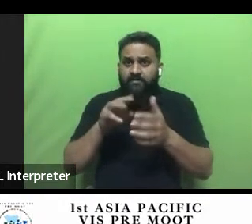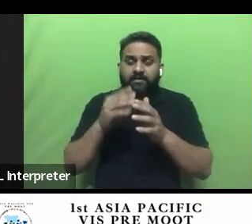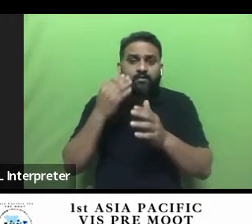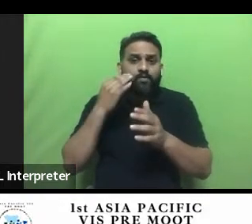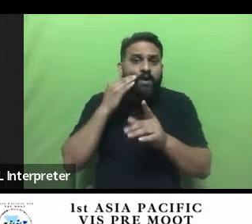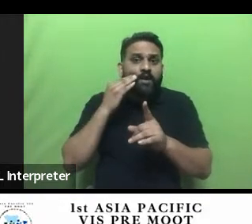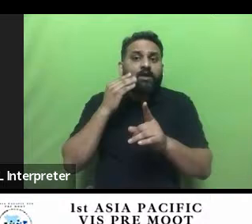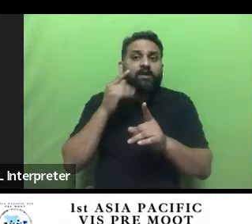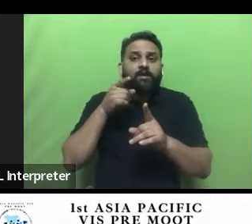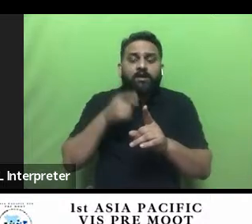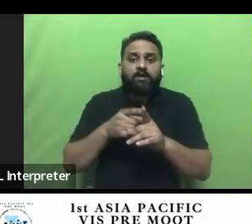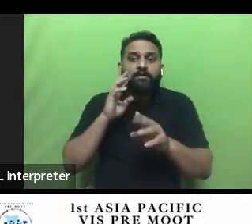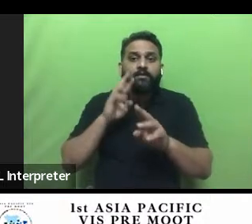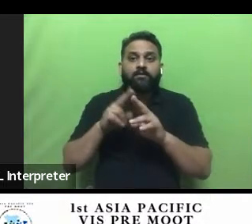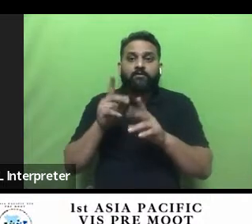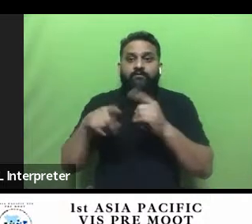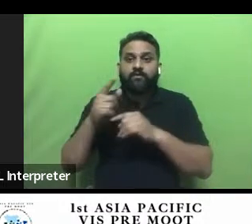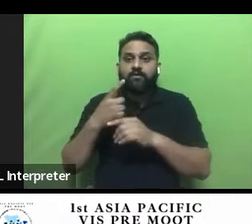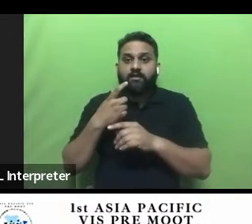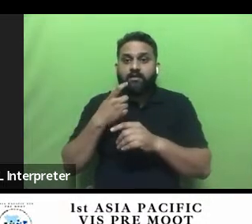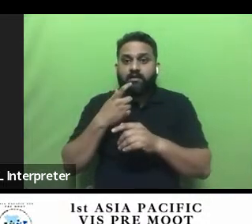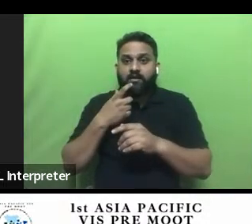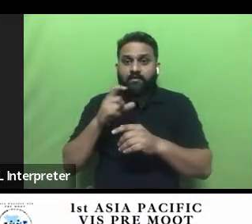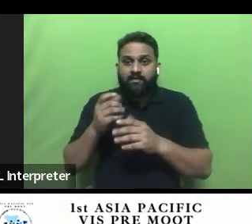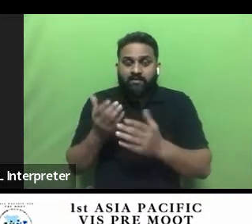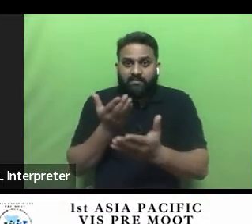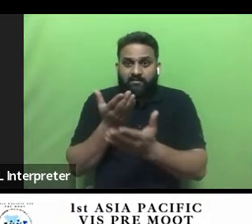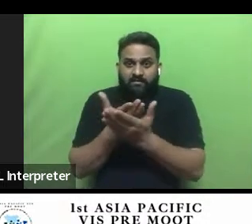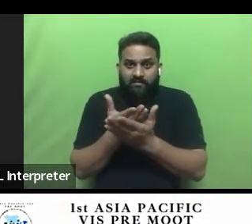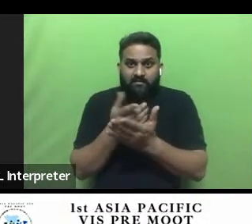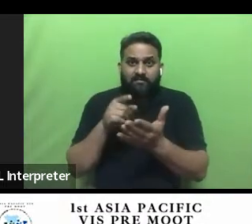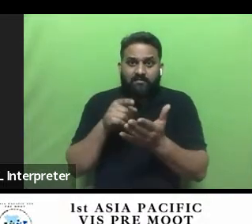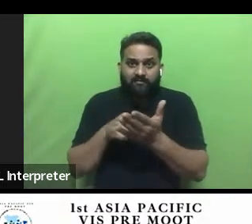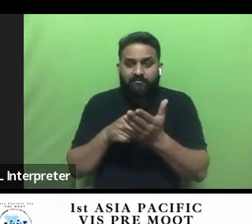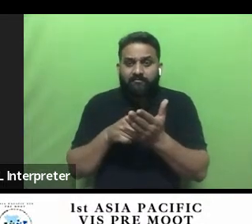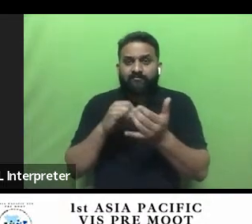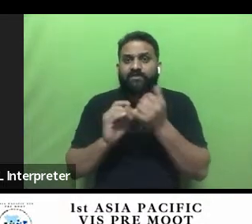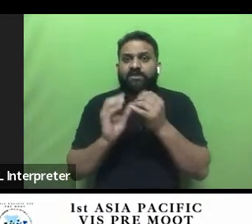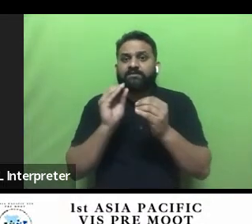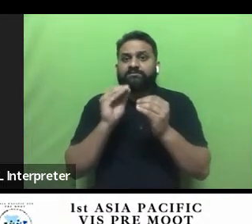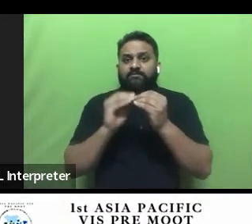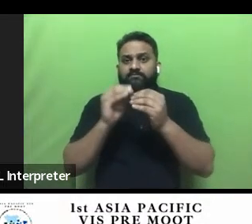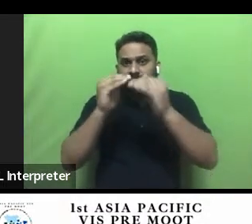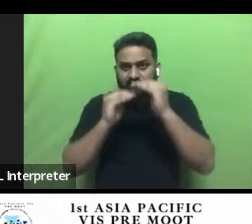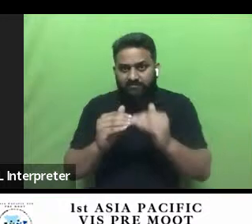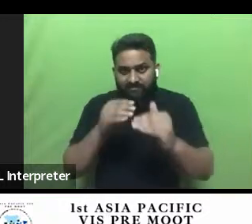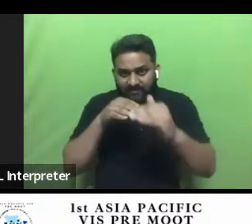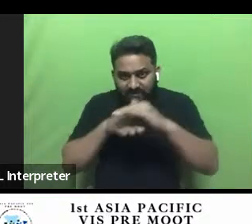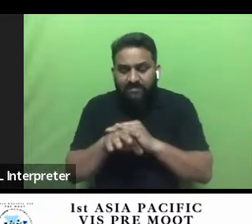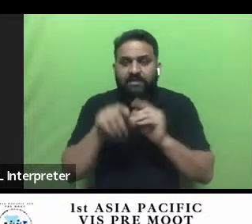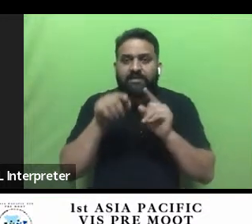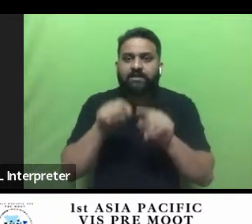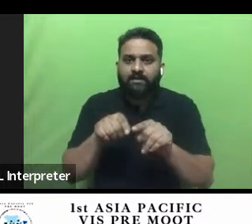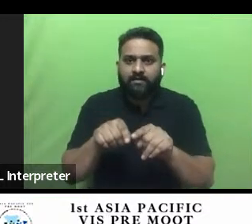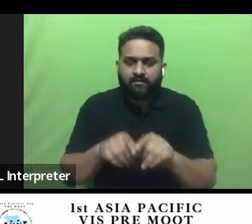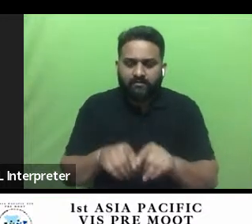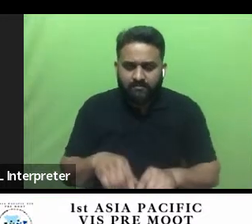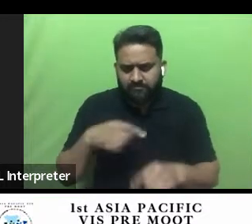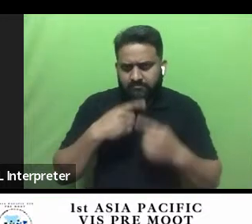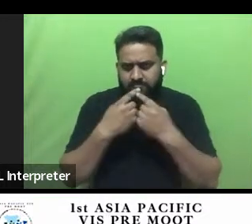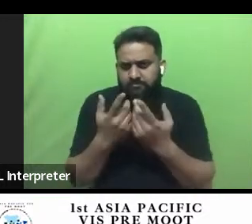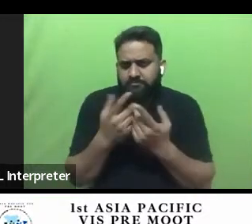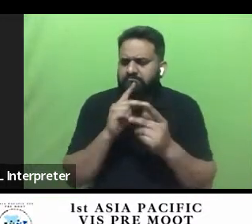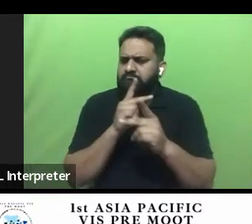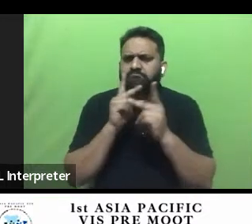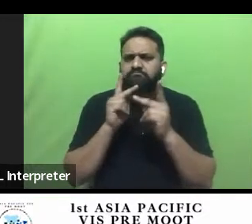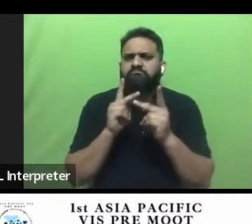the validity of arbitration agreements, including the substantive validity of arbitration agreements. And so we say it's perfectly appropriate